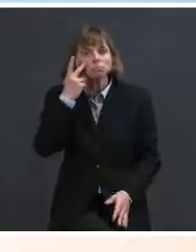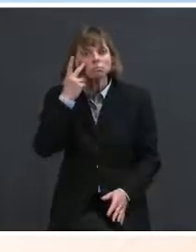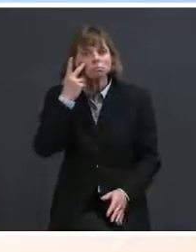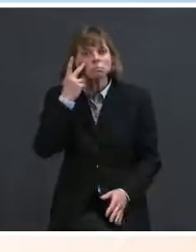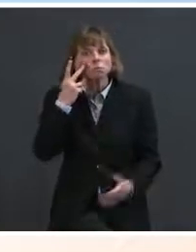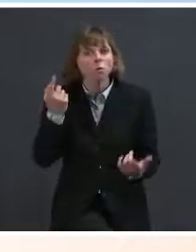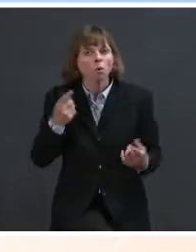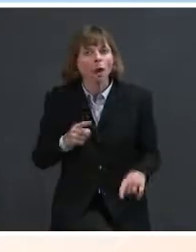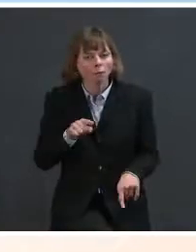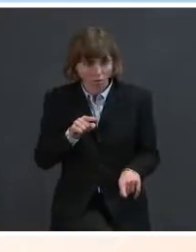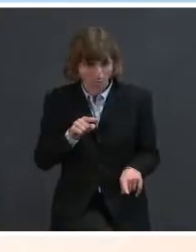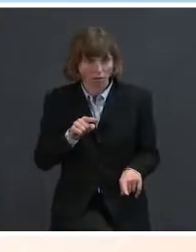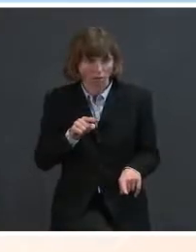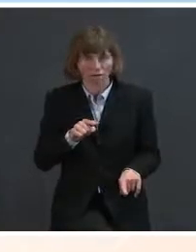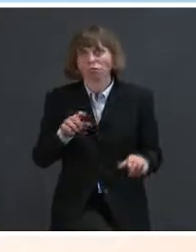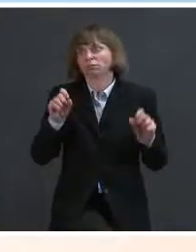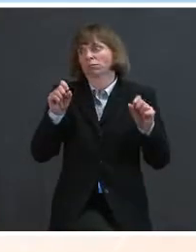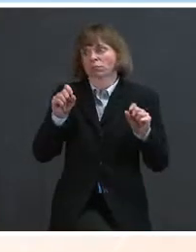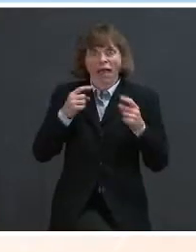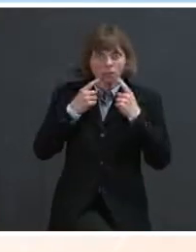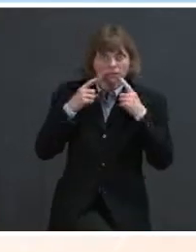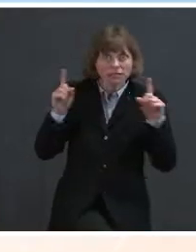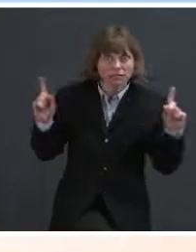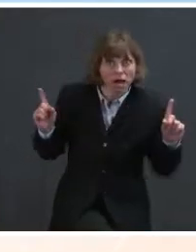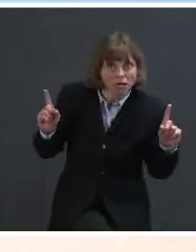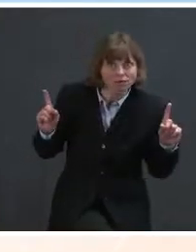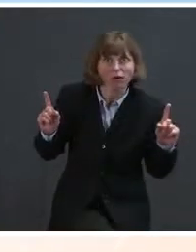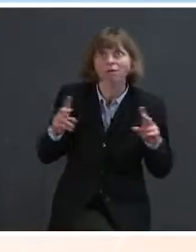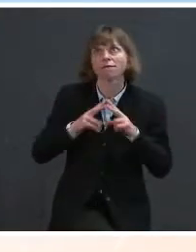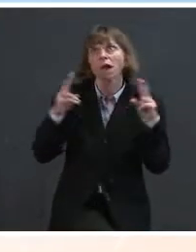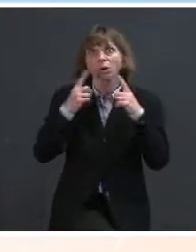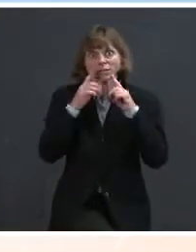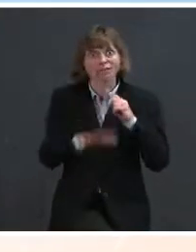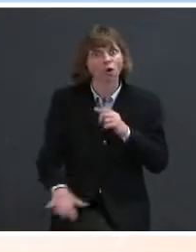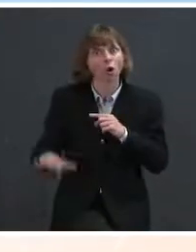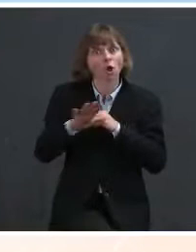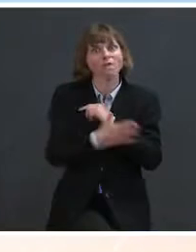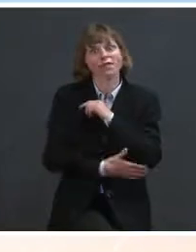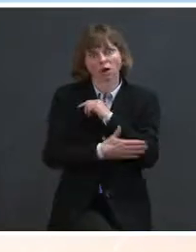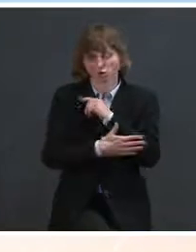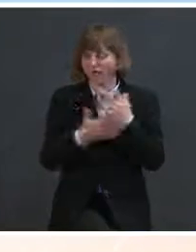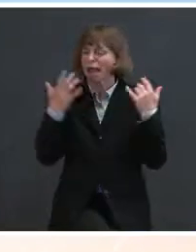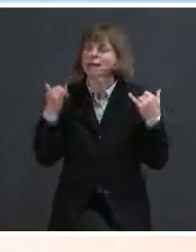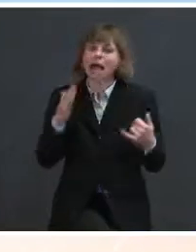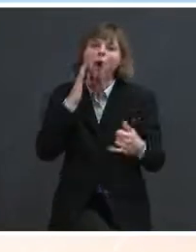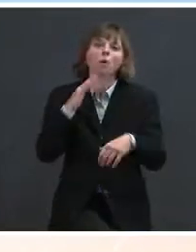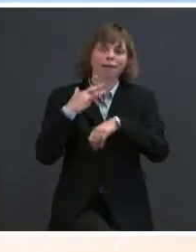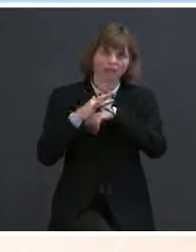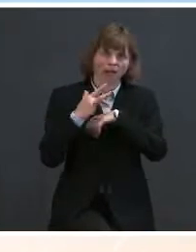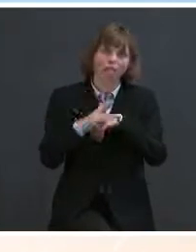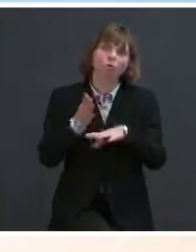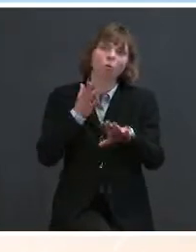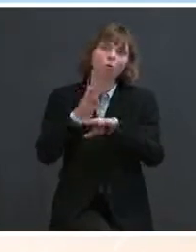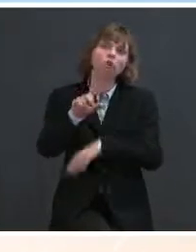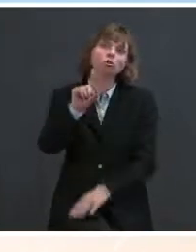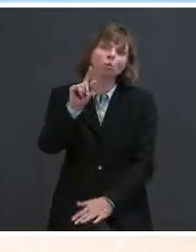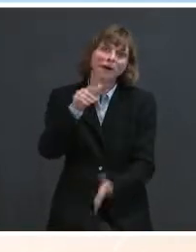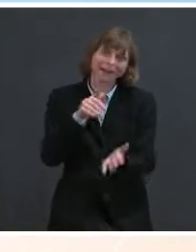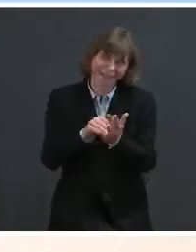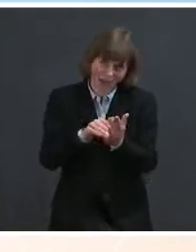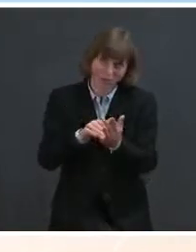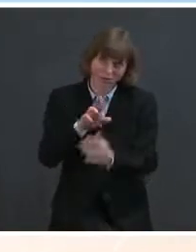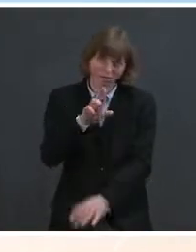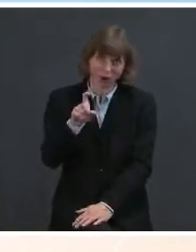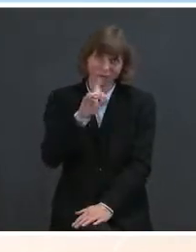it has been very effective around the country. And so now the vaccine will be available at more than 20,000 pharmacies across the